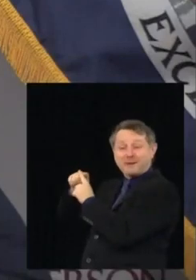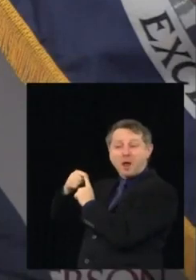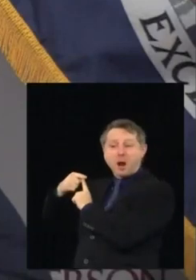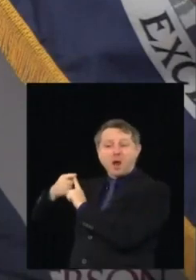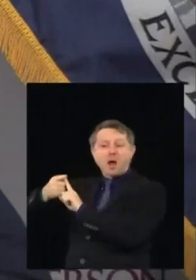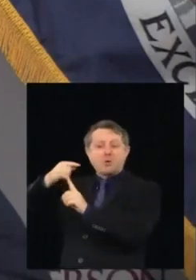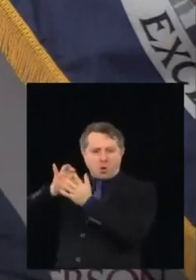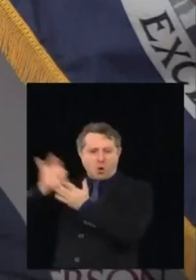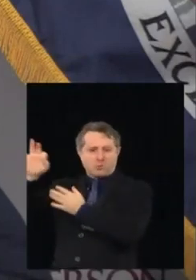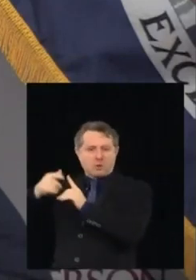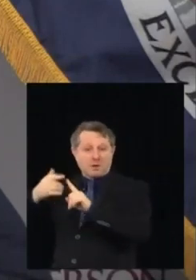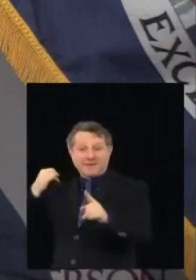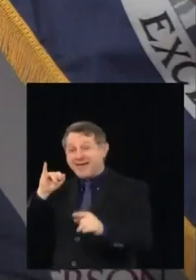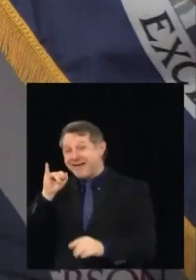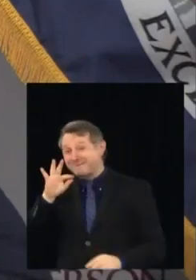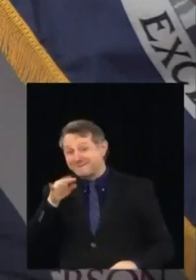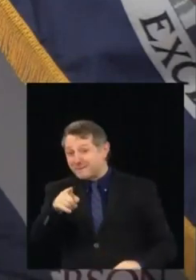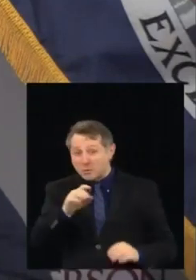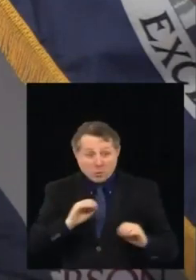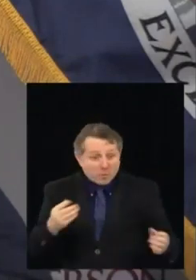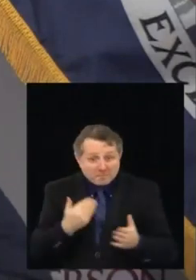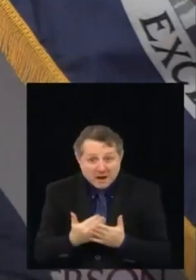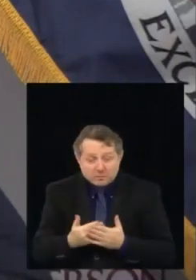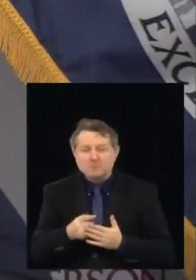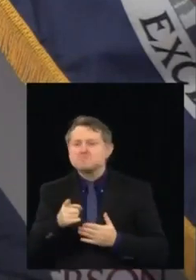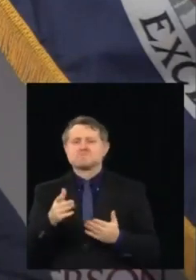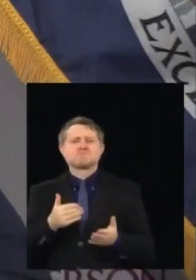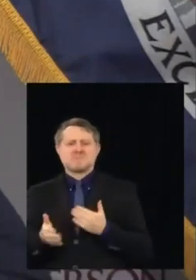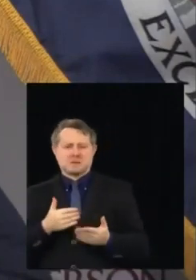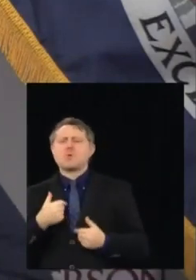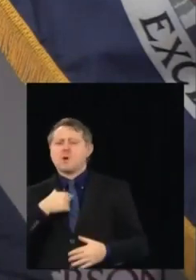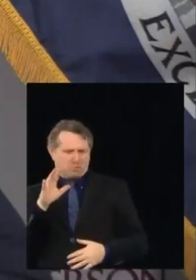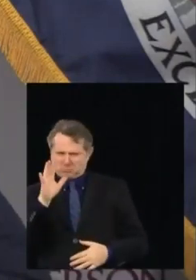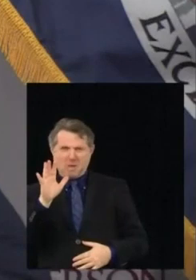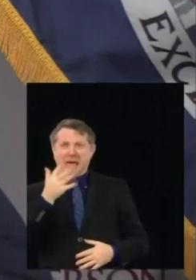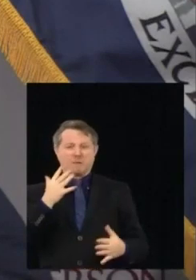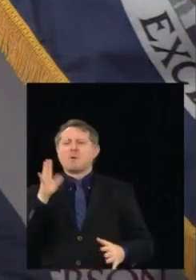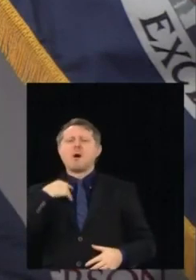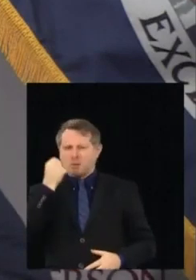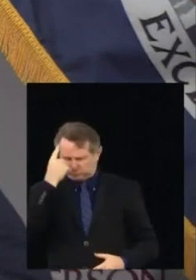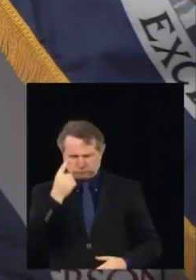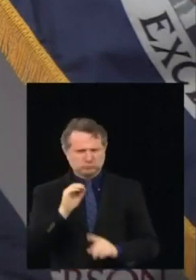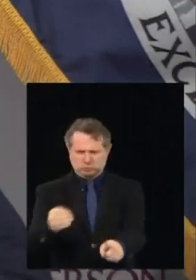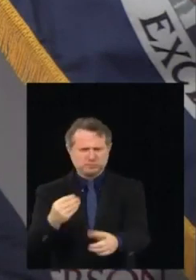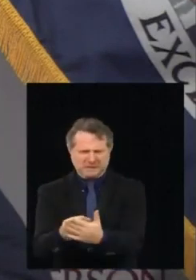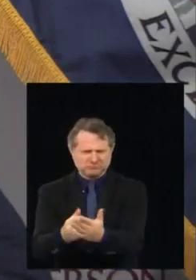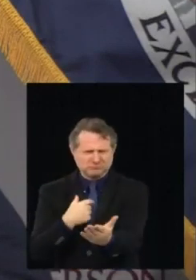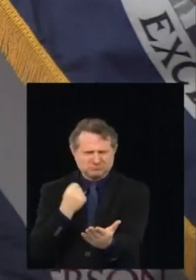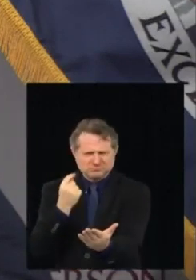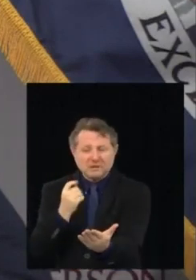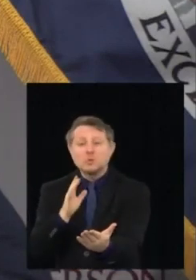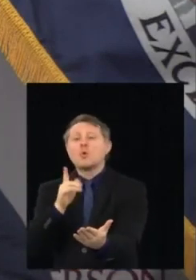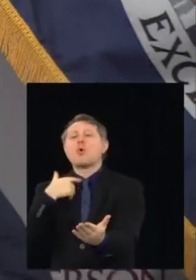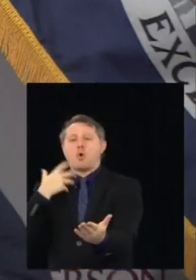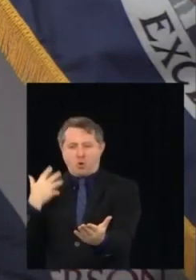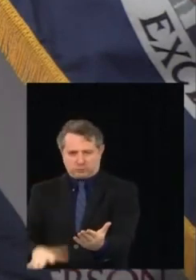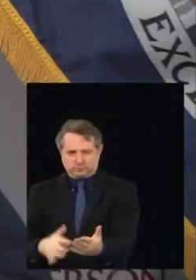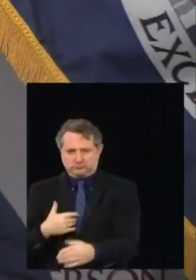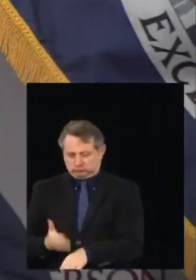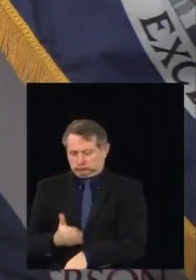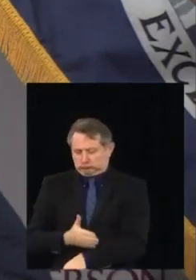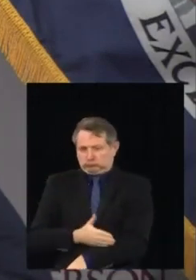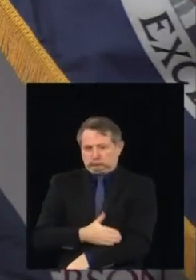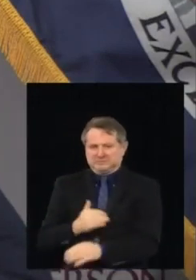is you want that check in your hand today because you need it. I get that. We have made tremendous progress in a very short period of